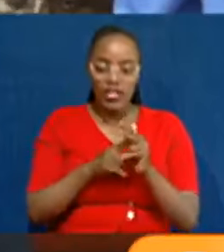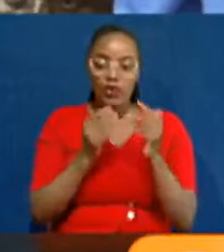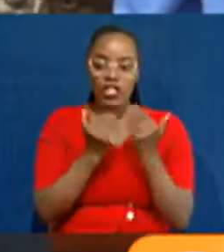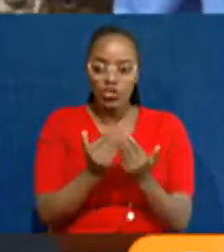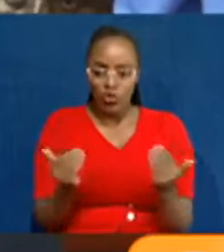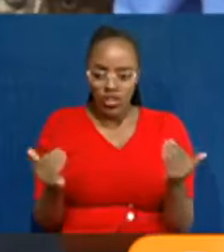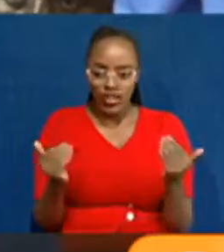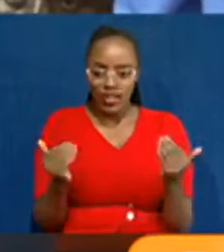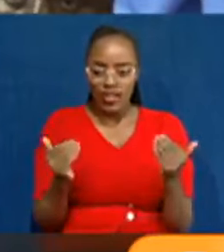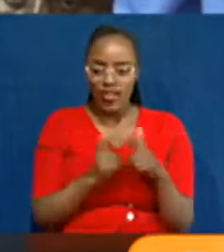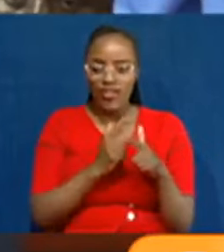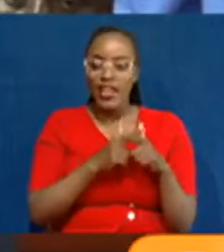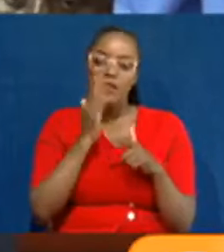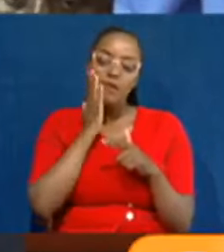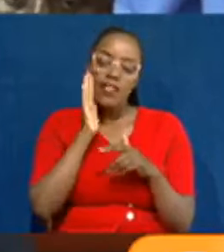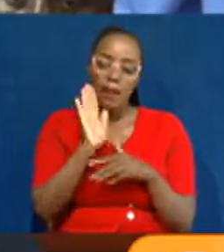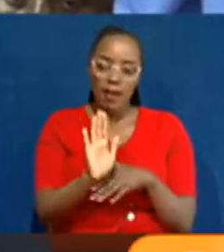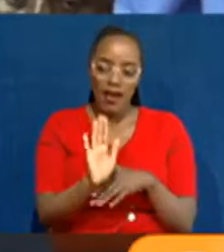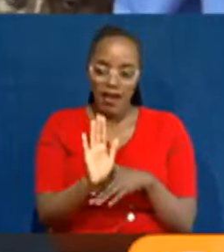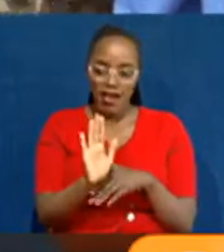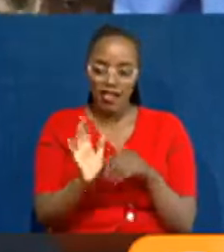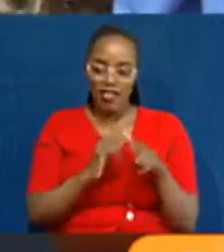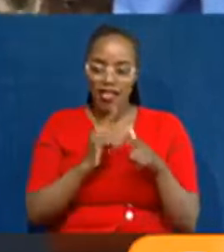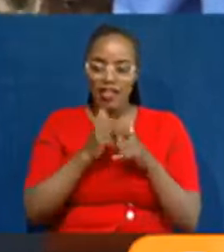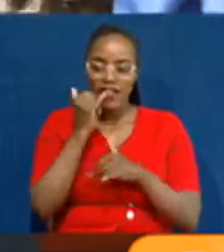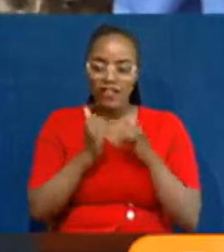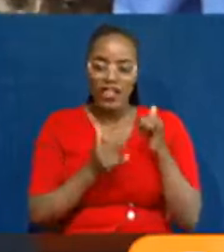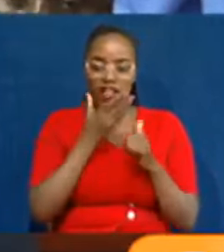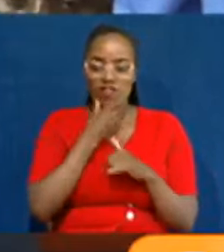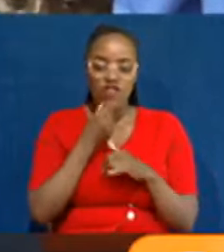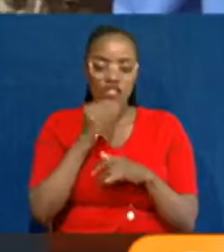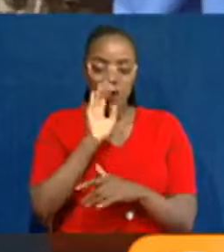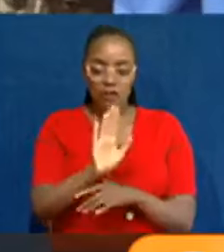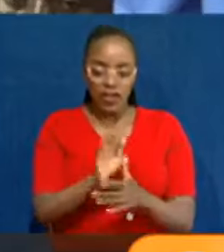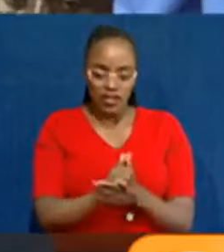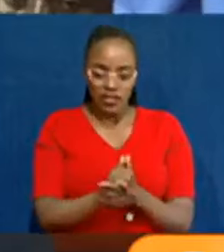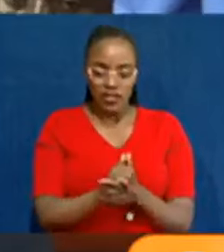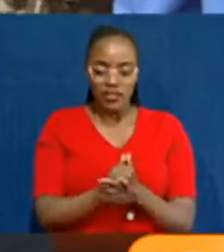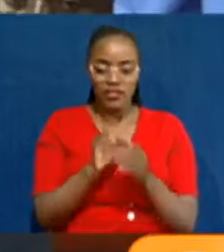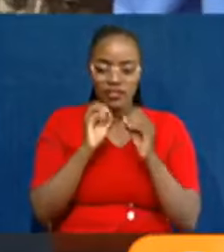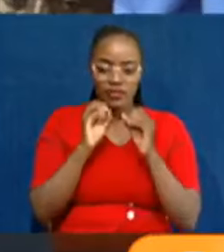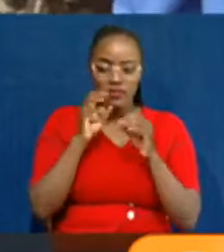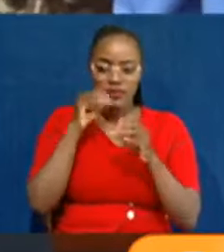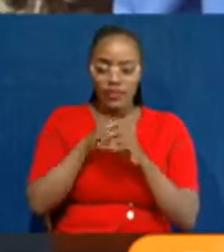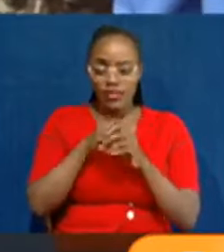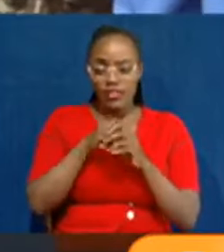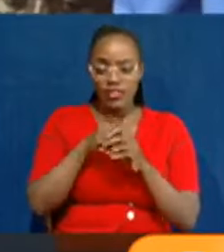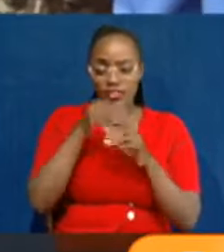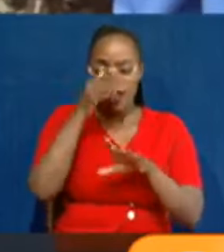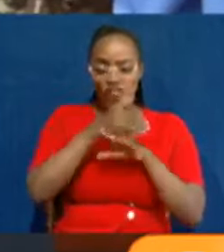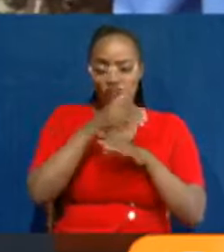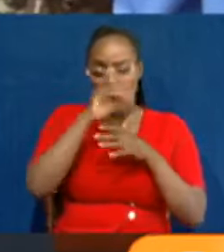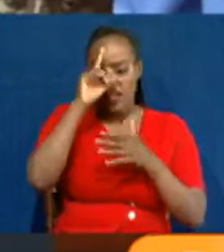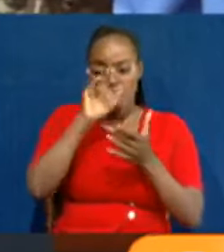children to their mothers and finally their fathers, in a false belief or